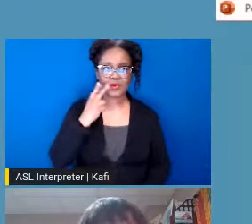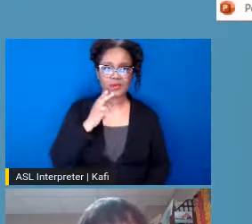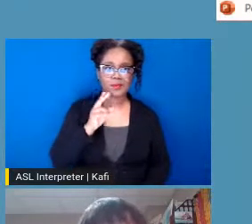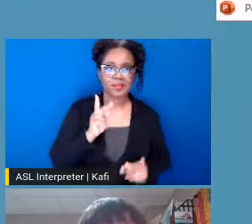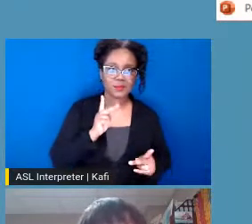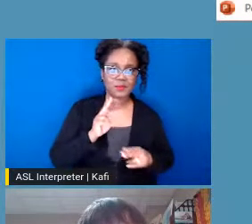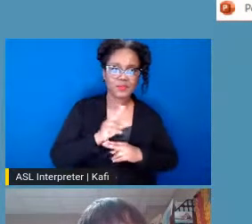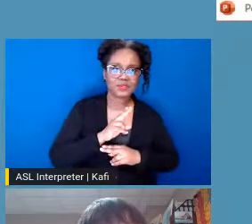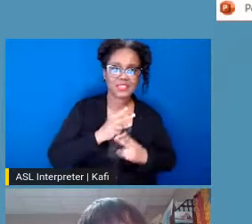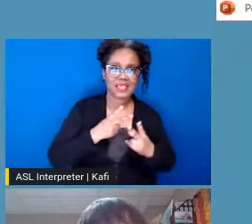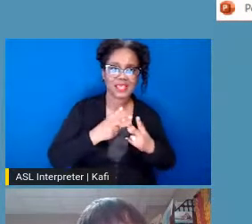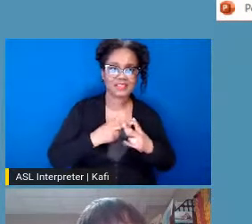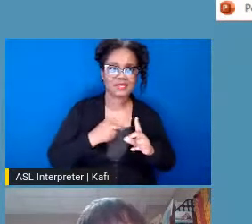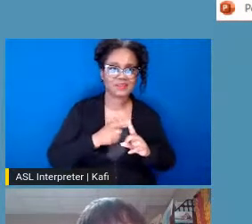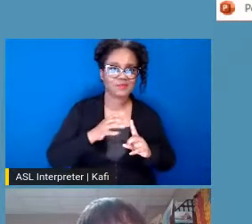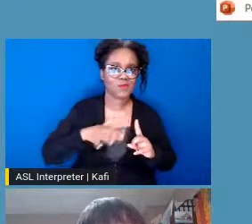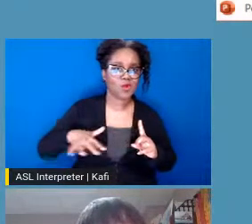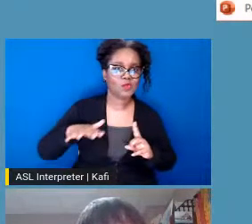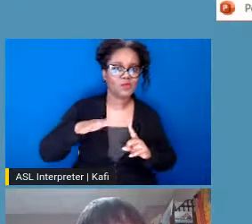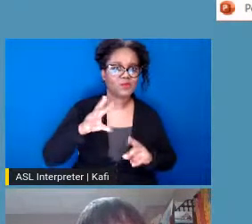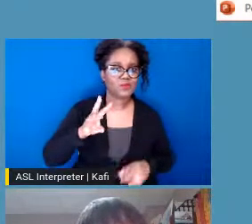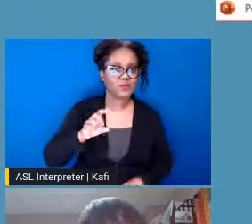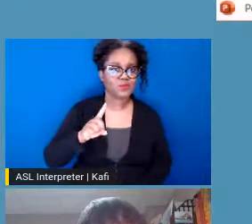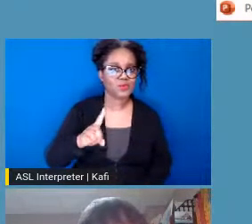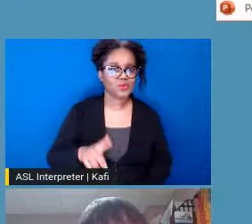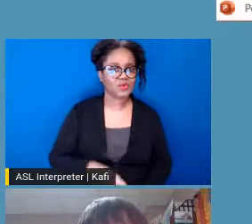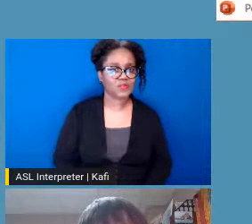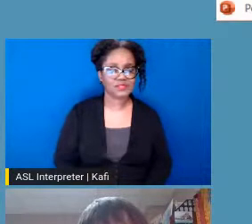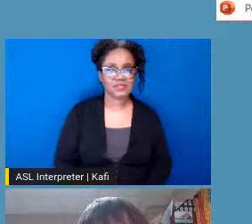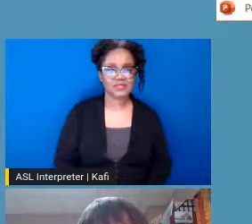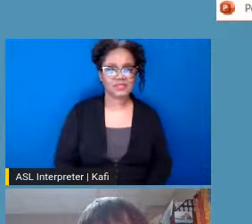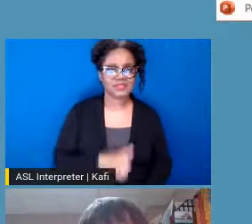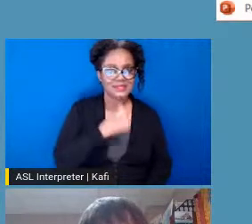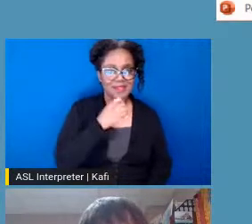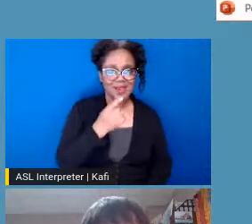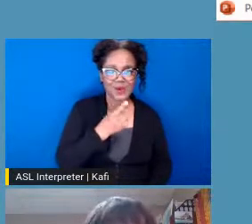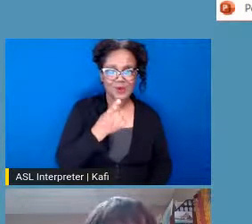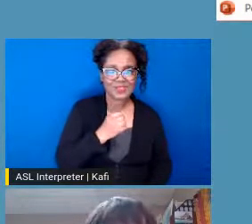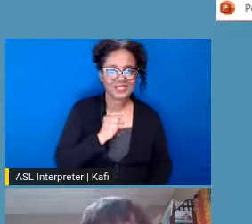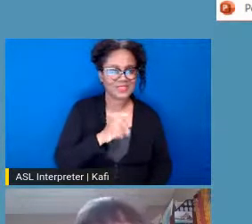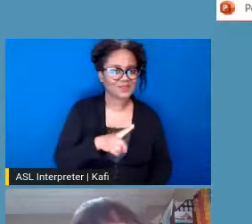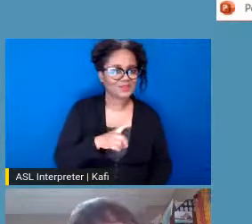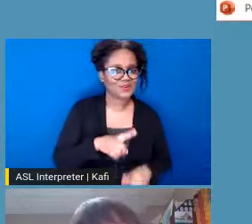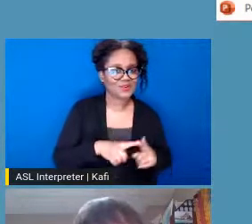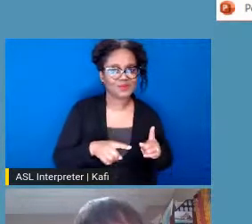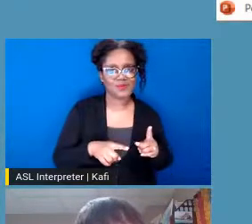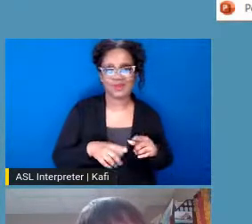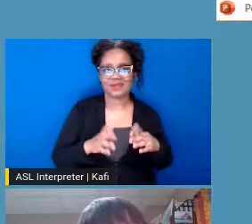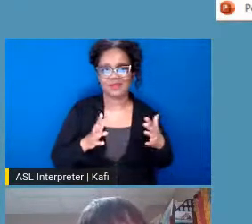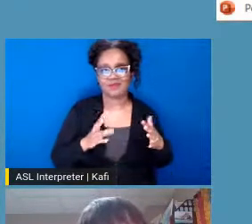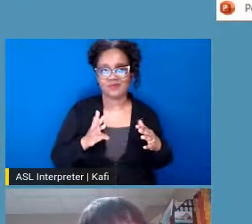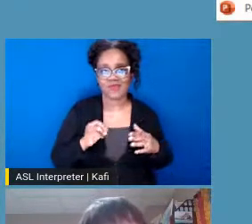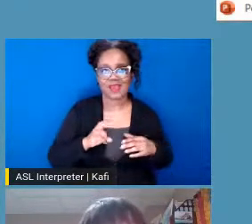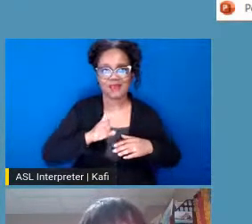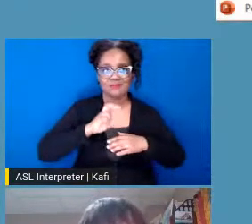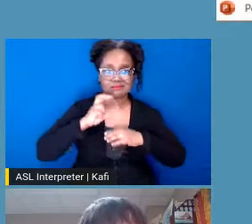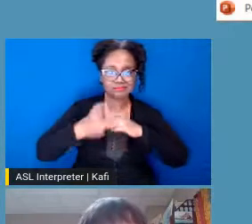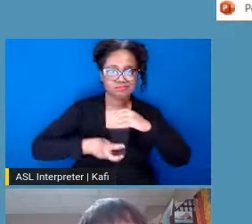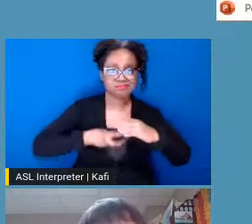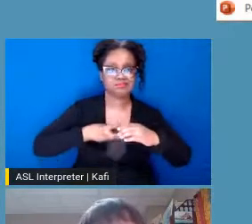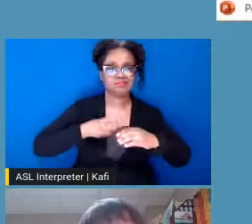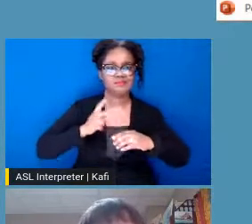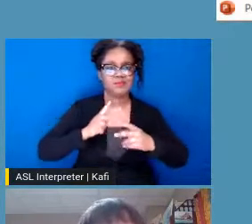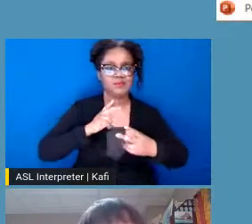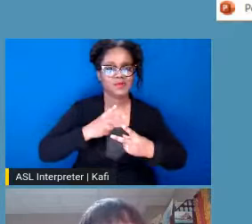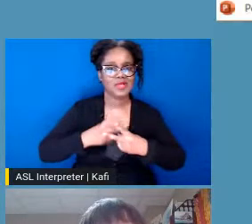world for these important ways of sharing our collection, but also things going on in the store. And of